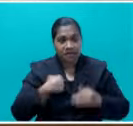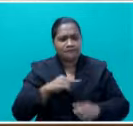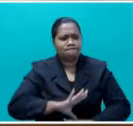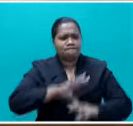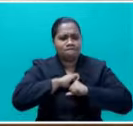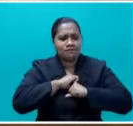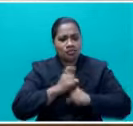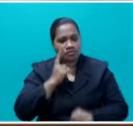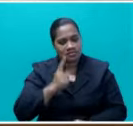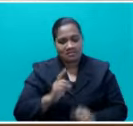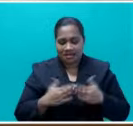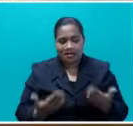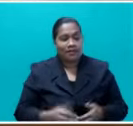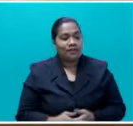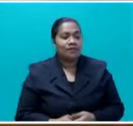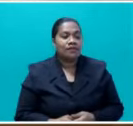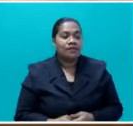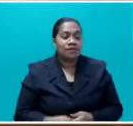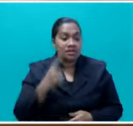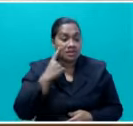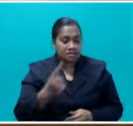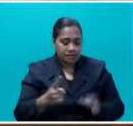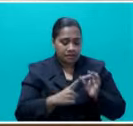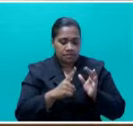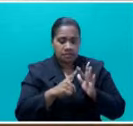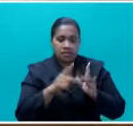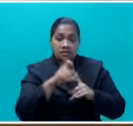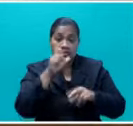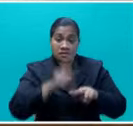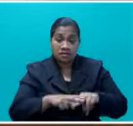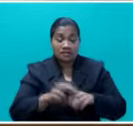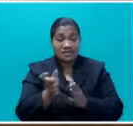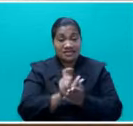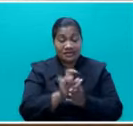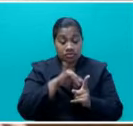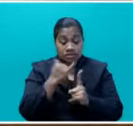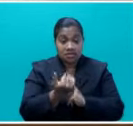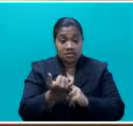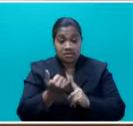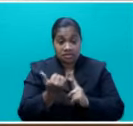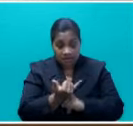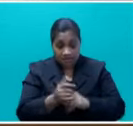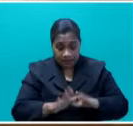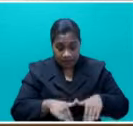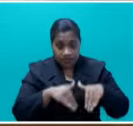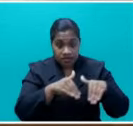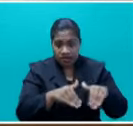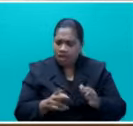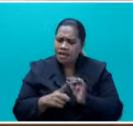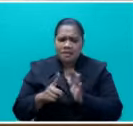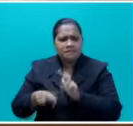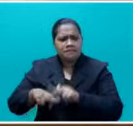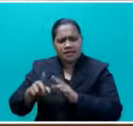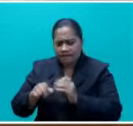see this now. And as I said, the PIDF has civil society participation, which PIF didn't have.